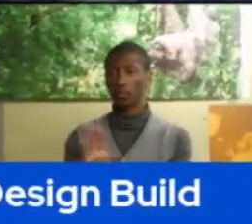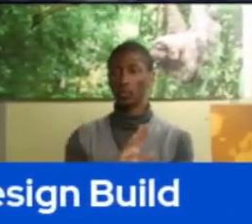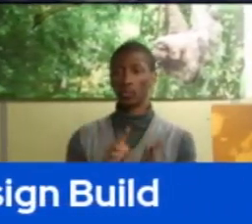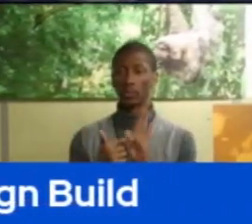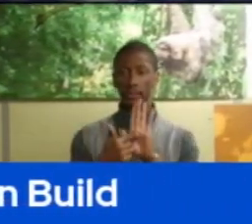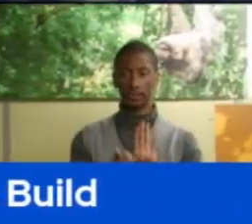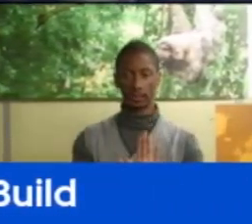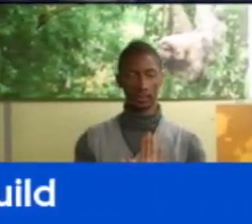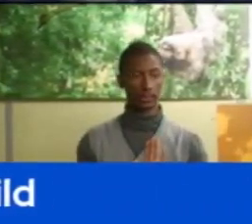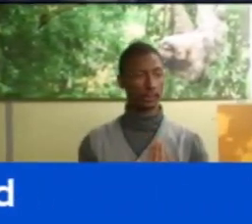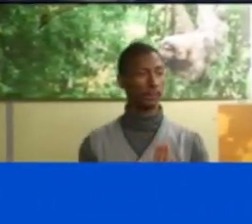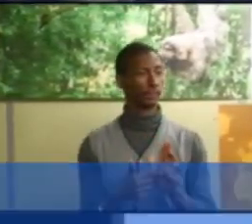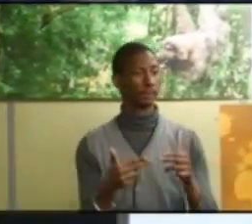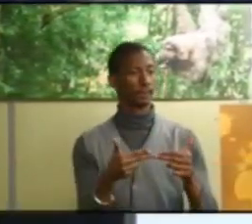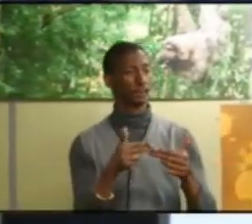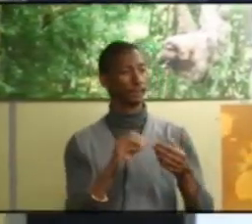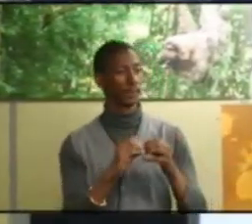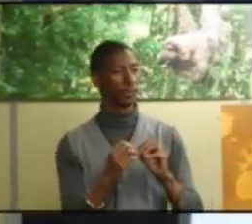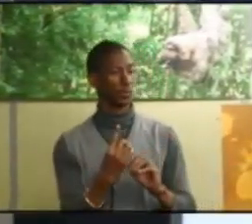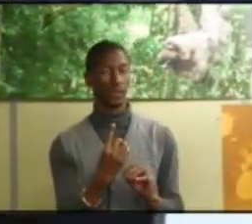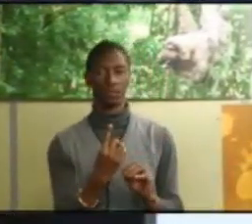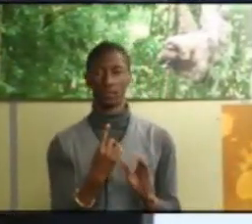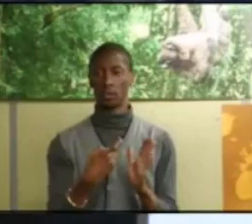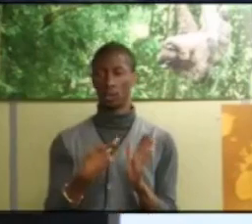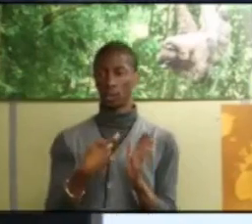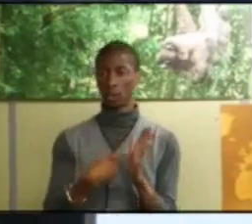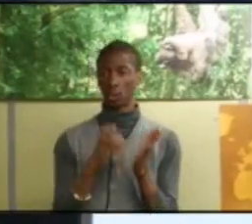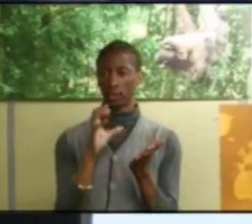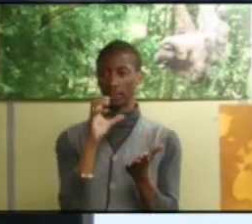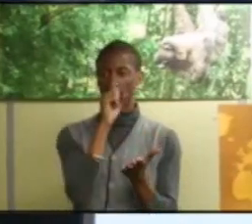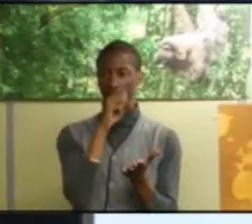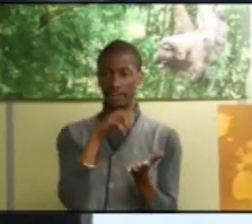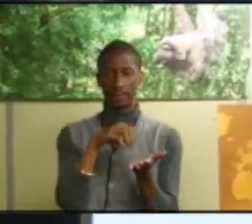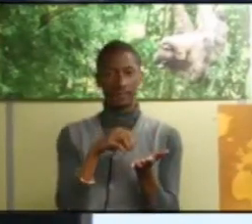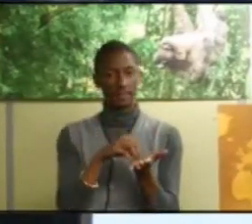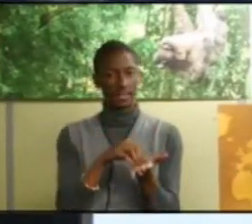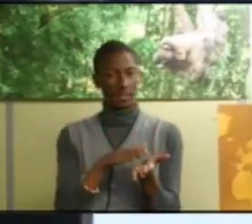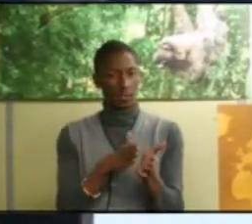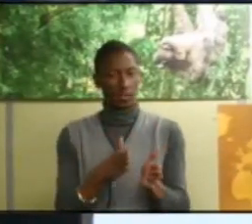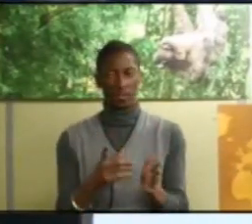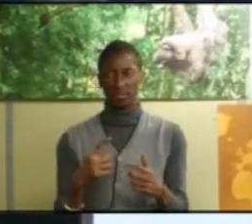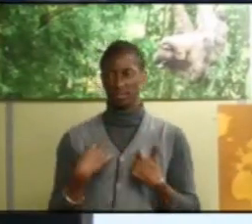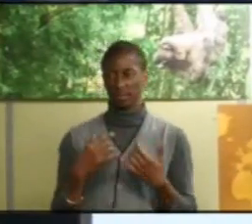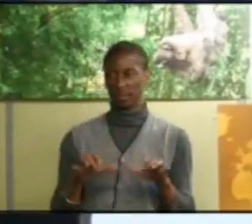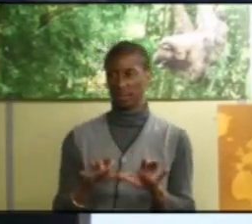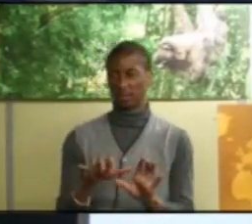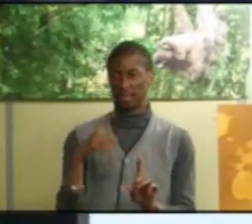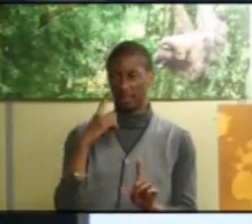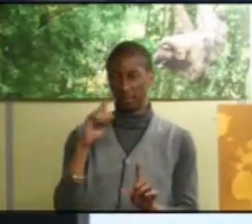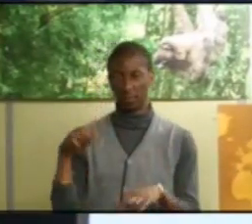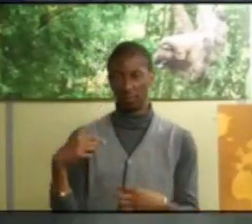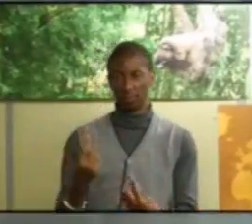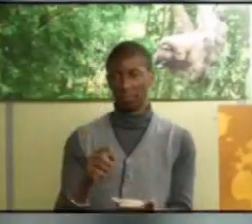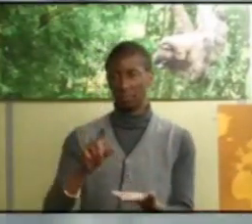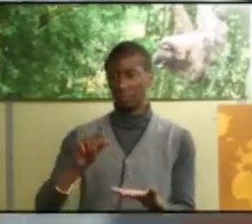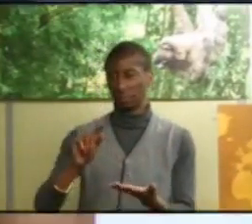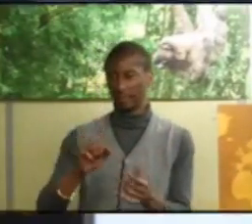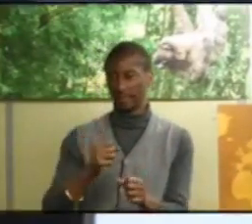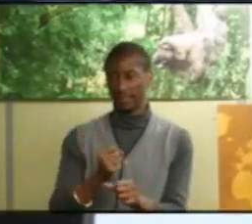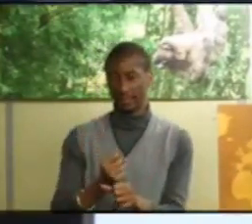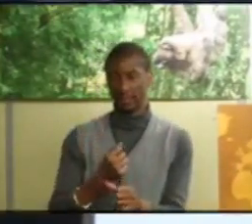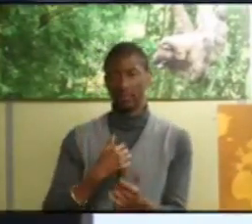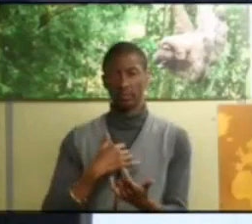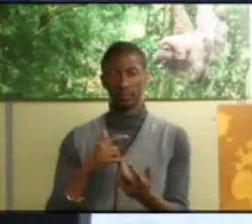one. Cost estimator, I've been doing this for about 20 years. Between working backwards,